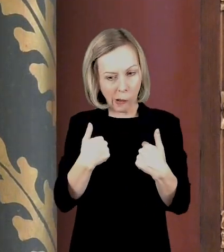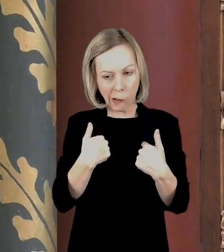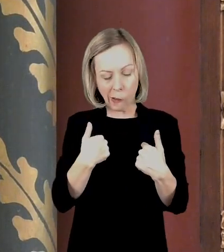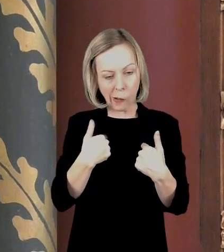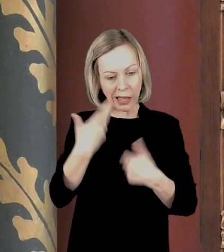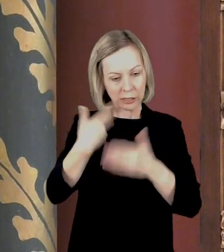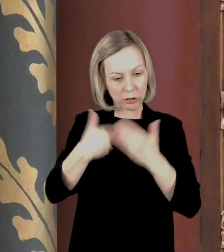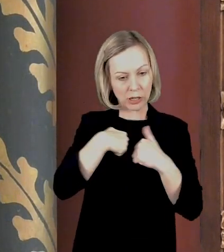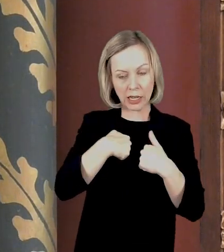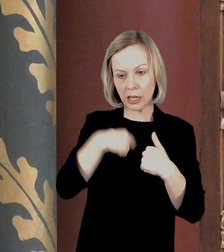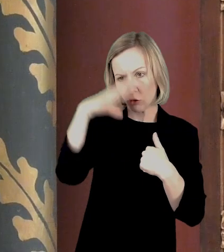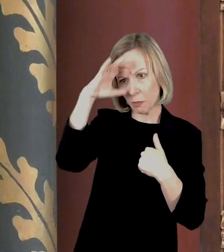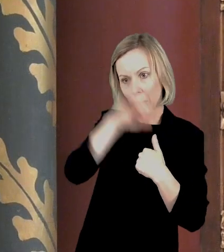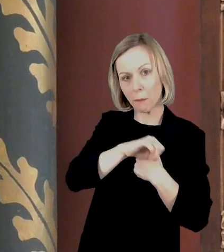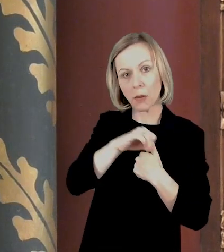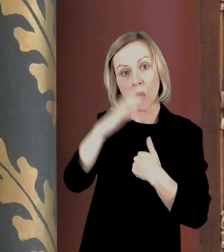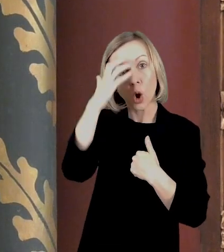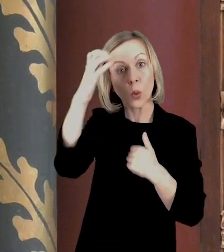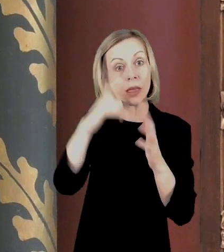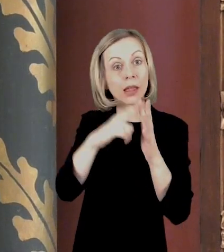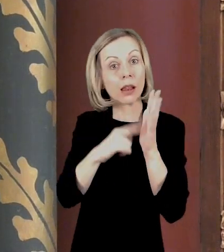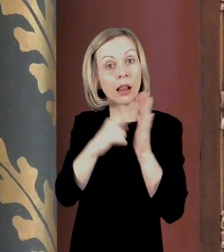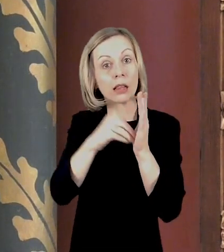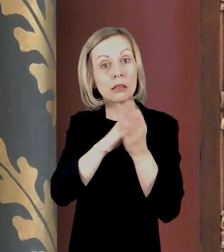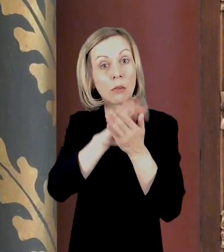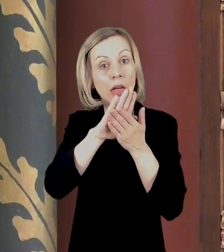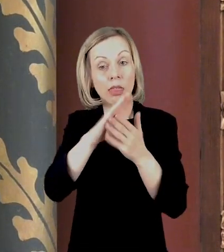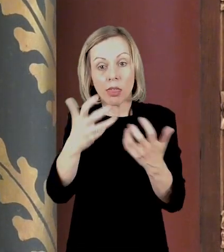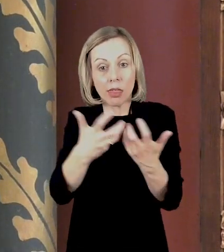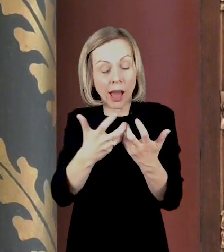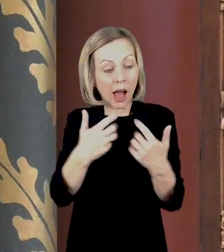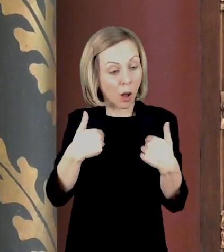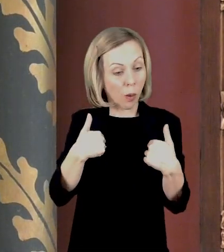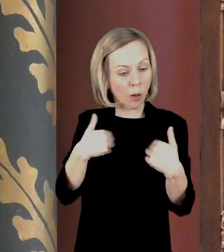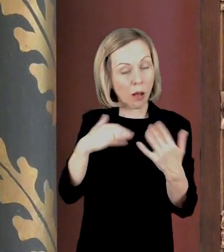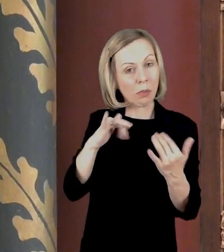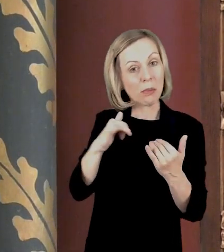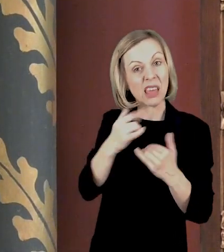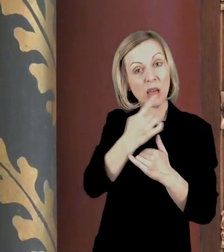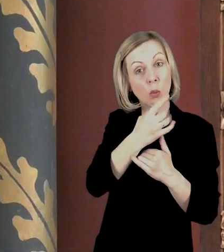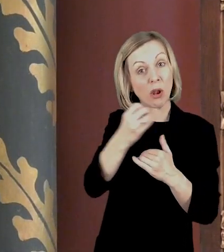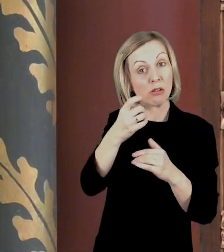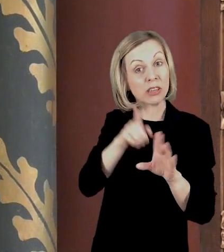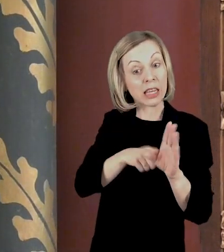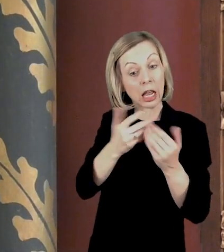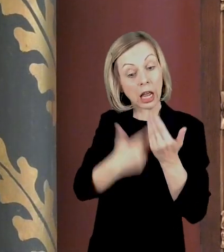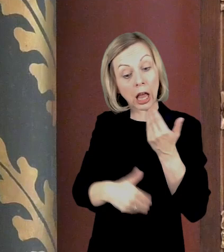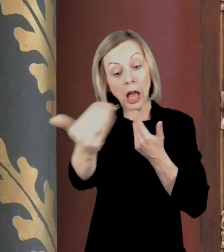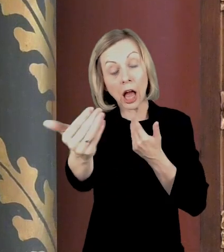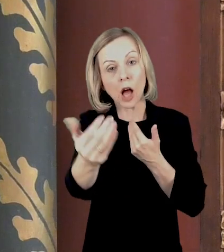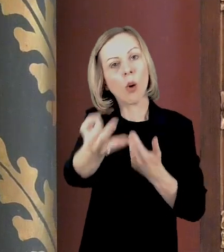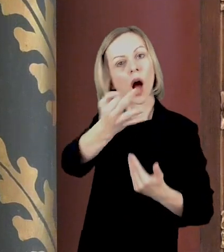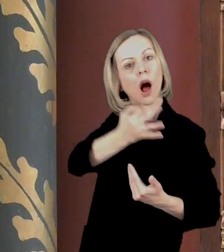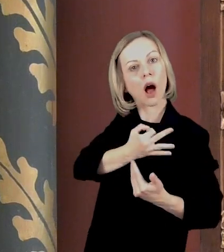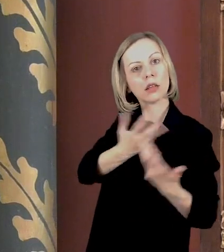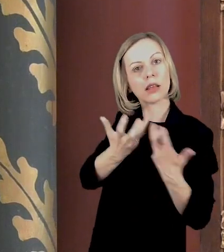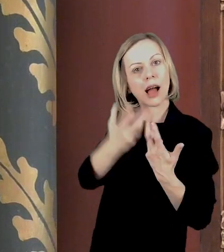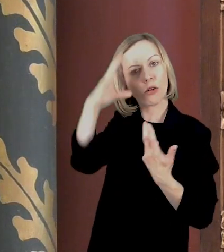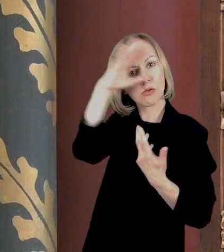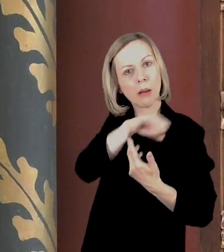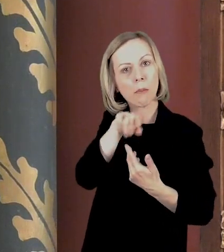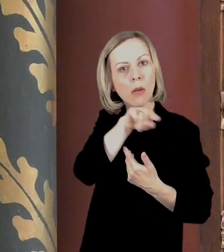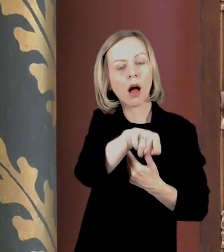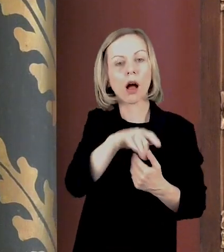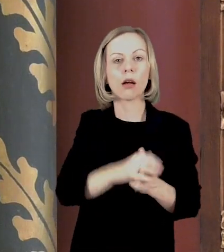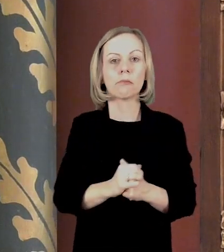history will remember her. Ask me again in 100 years." And of course, that's right.